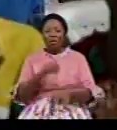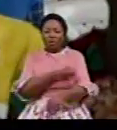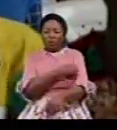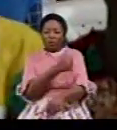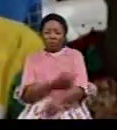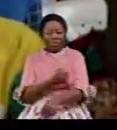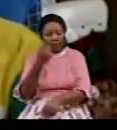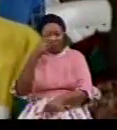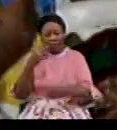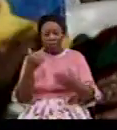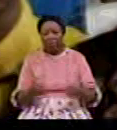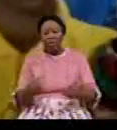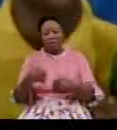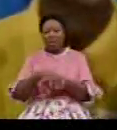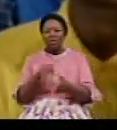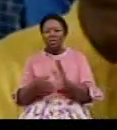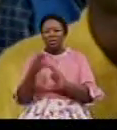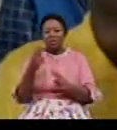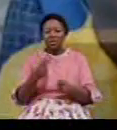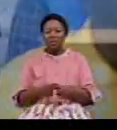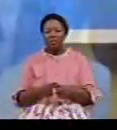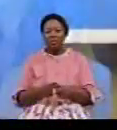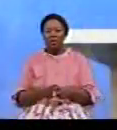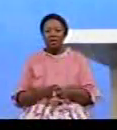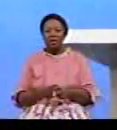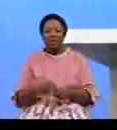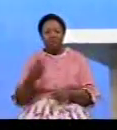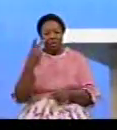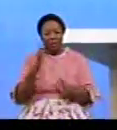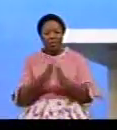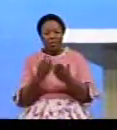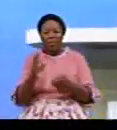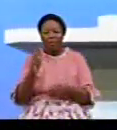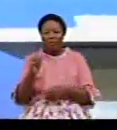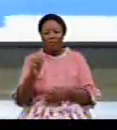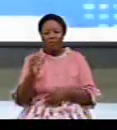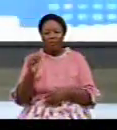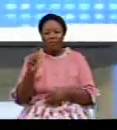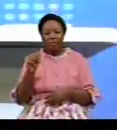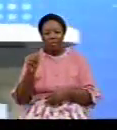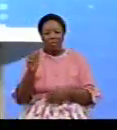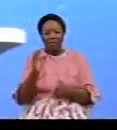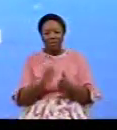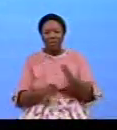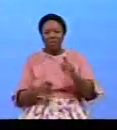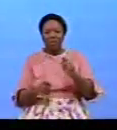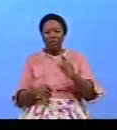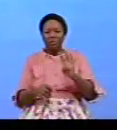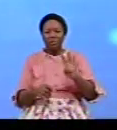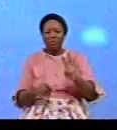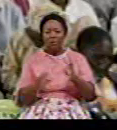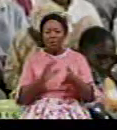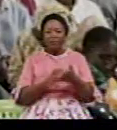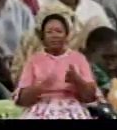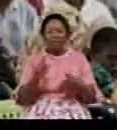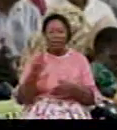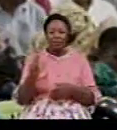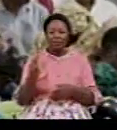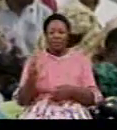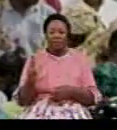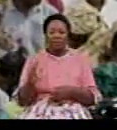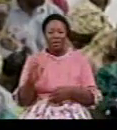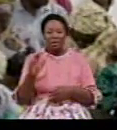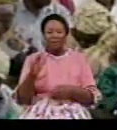return. They shall return. They shall return unto me